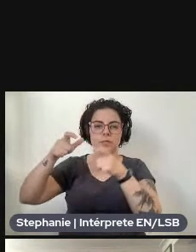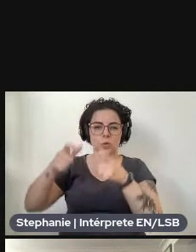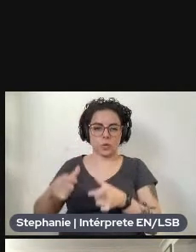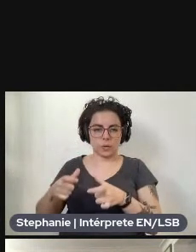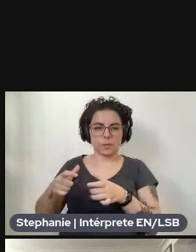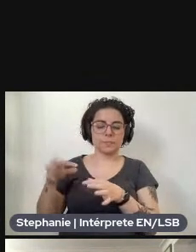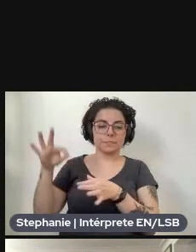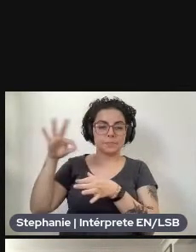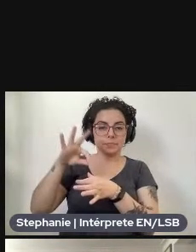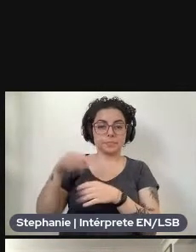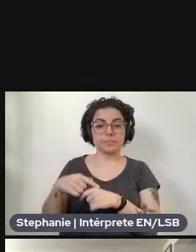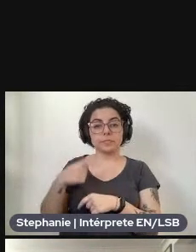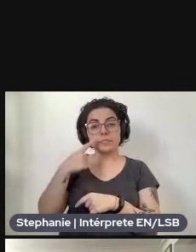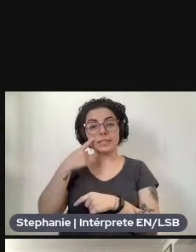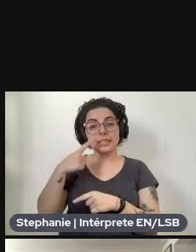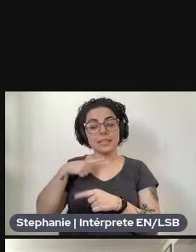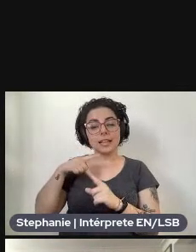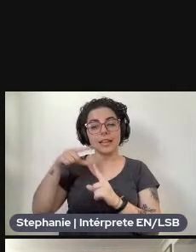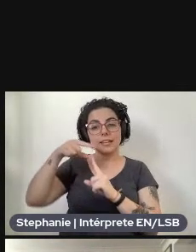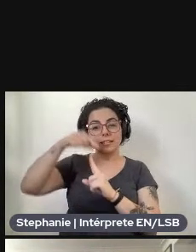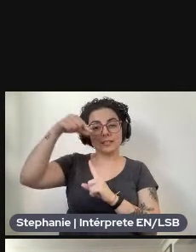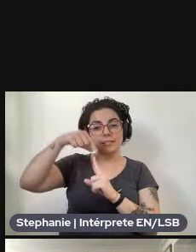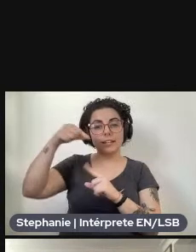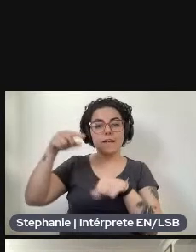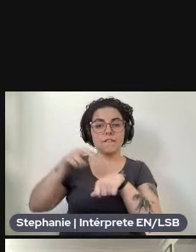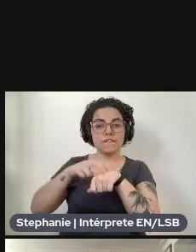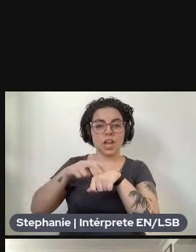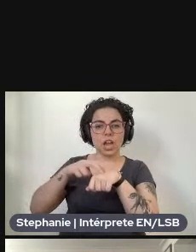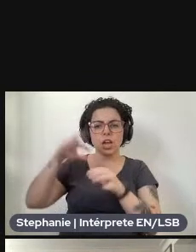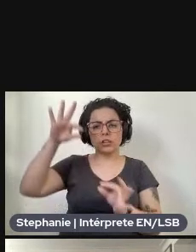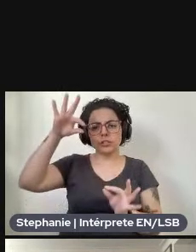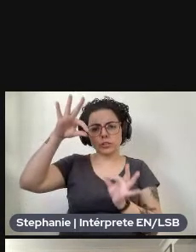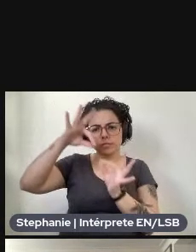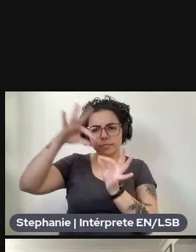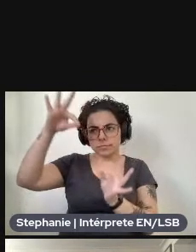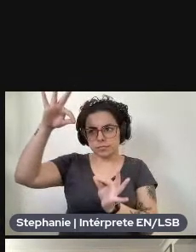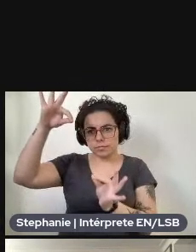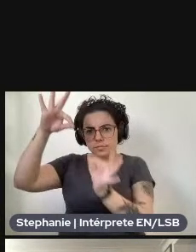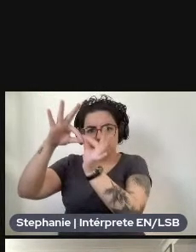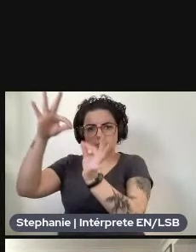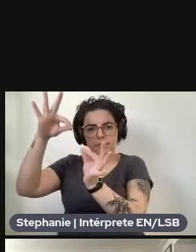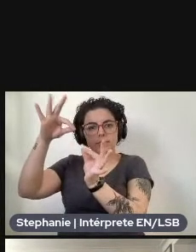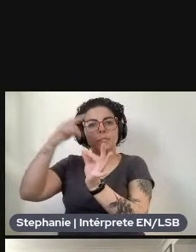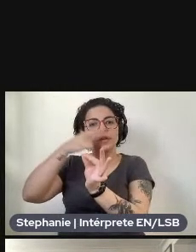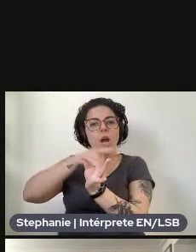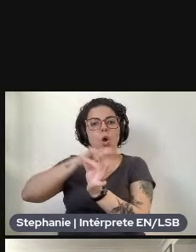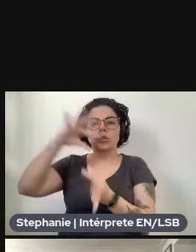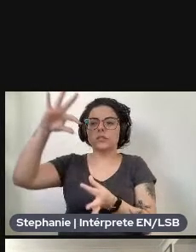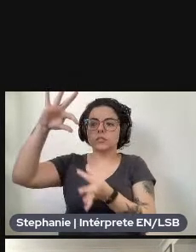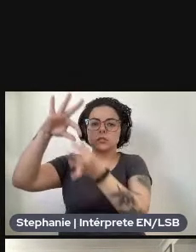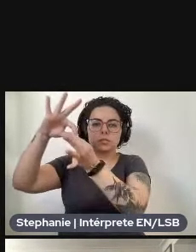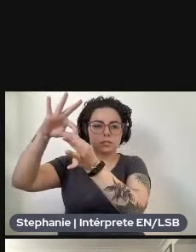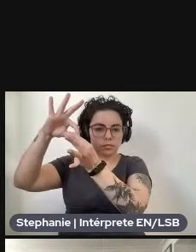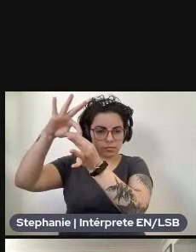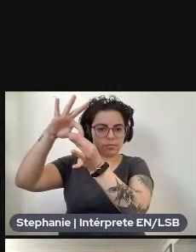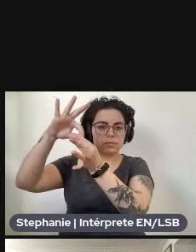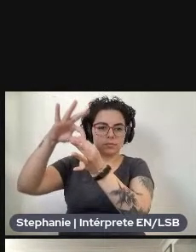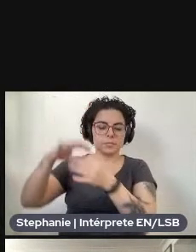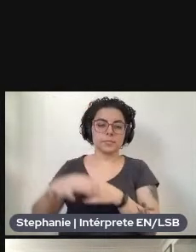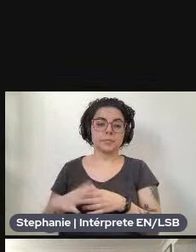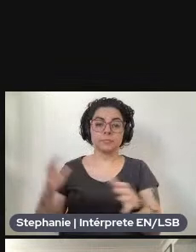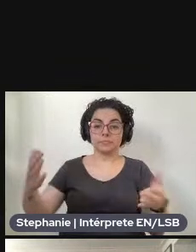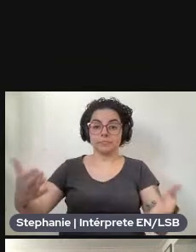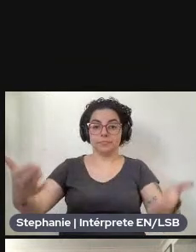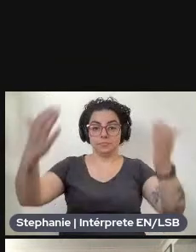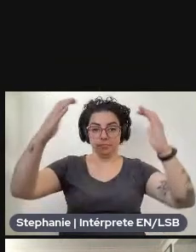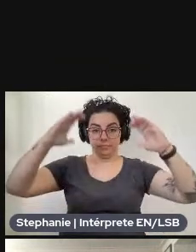green arrow forward toward the green dot to snap the cartridge into place. Close the